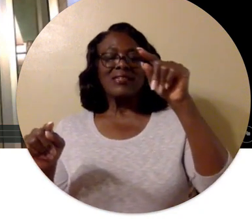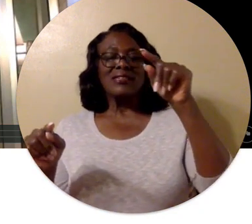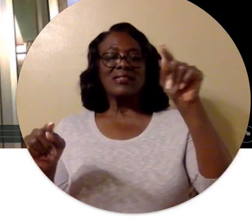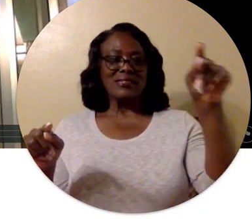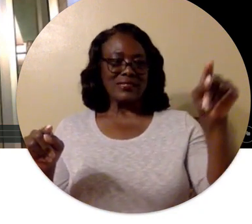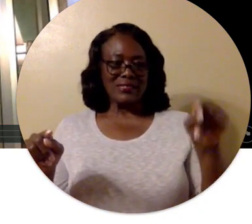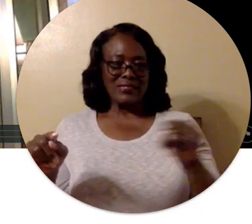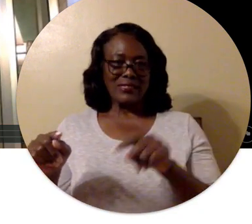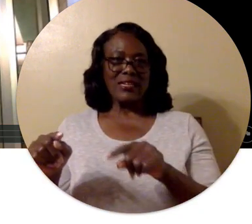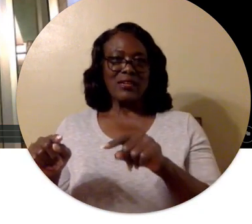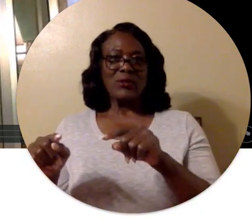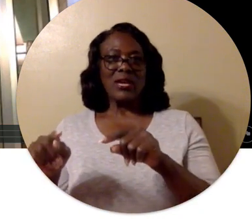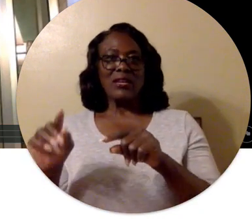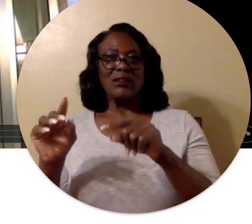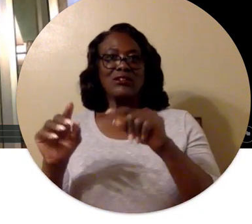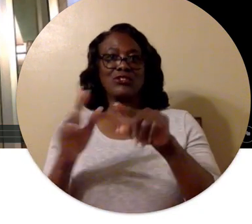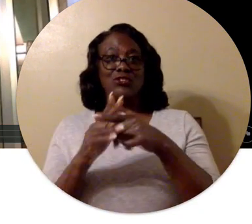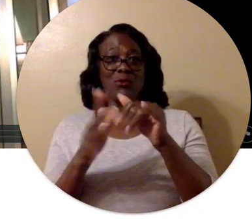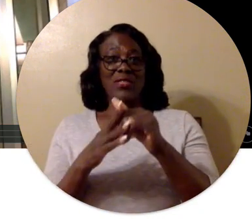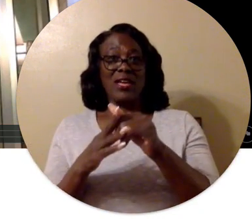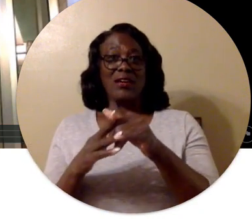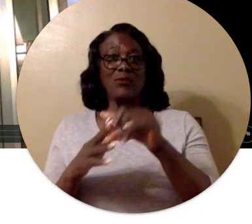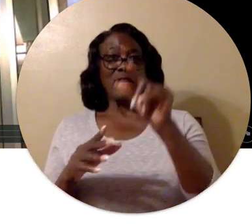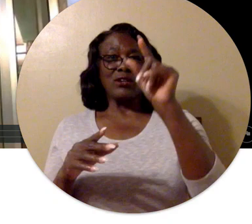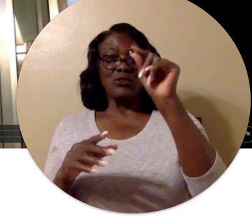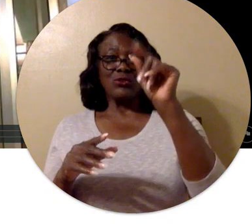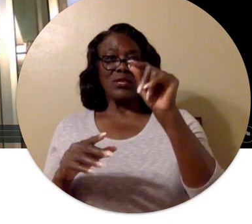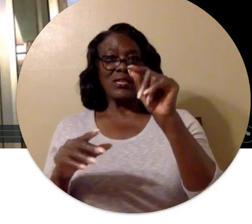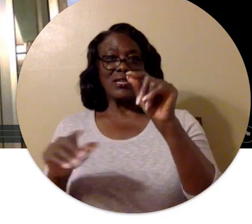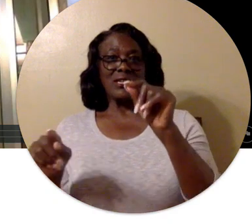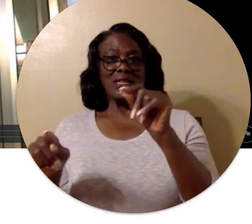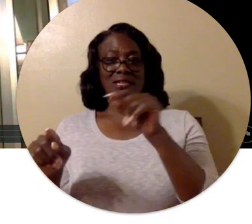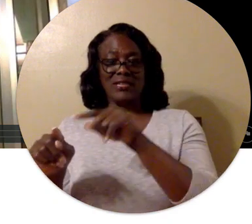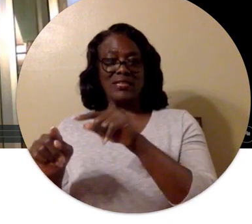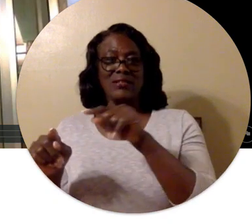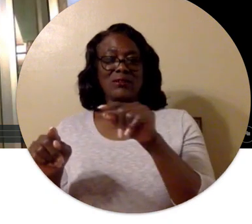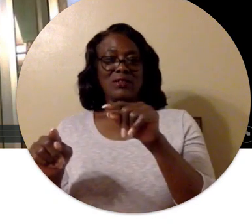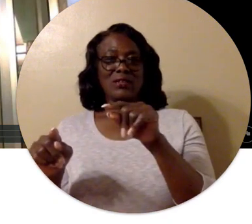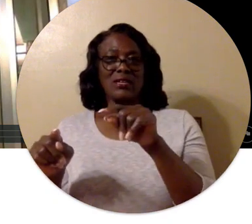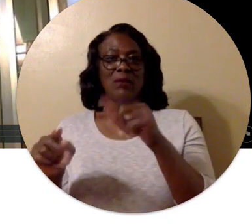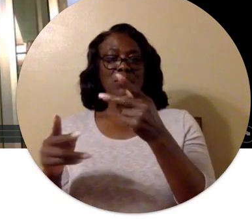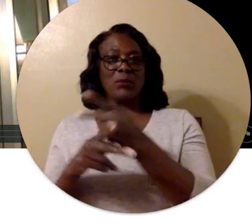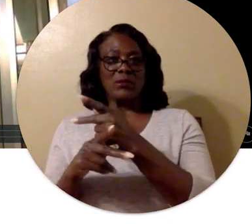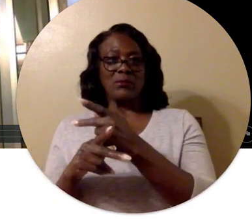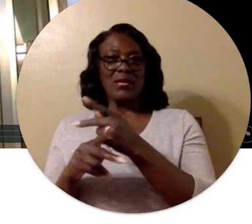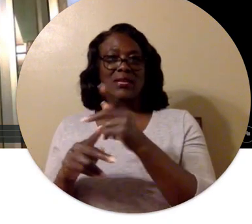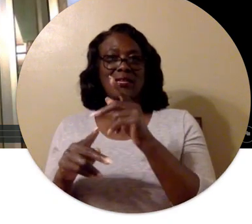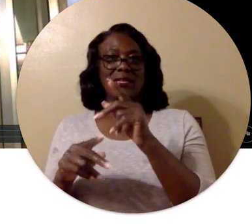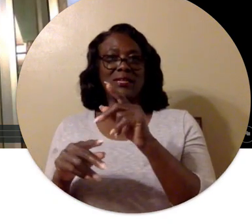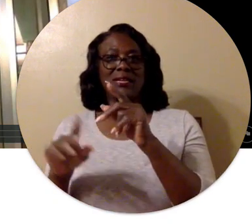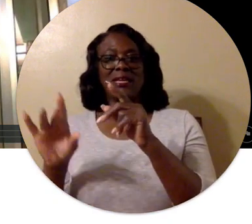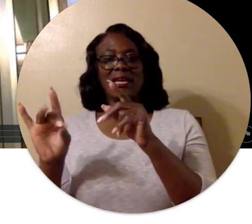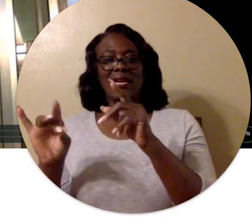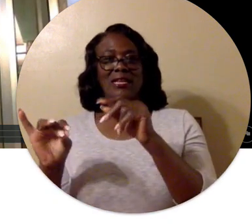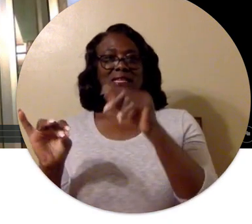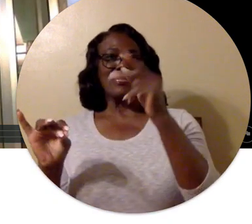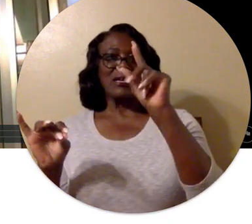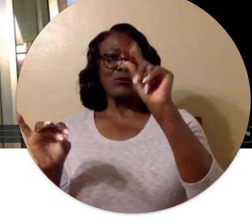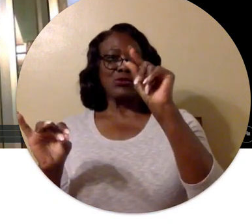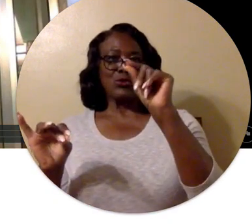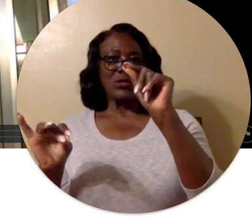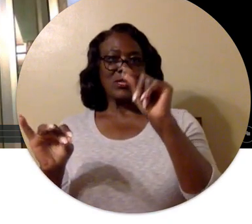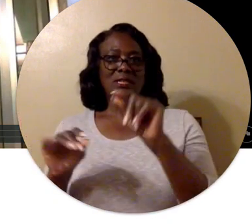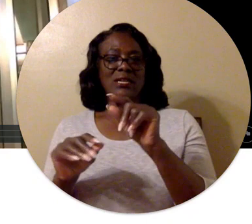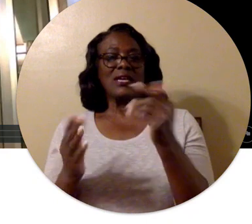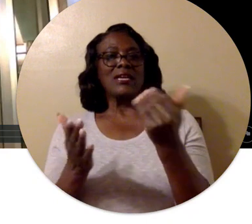we've got an 80 on this side and a 20 on this side. So in this box, I'm going to multiply 80 times 20,